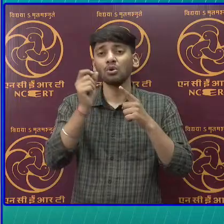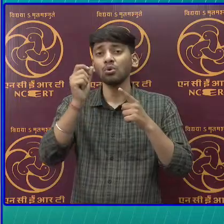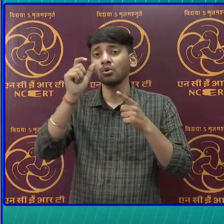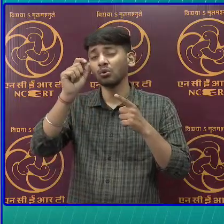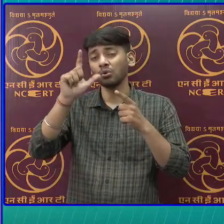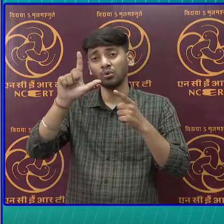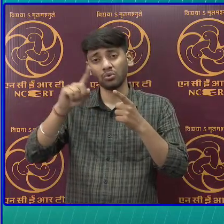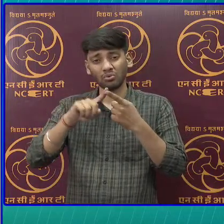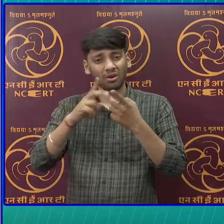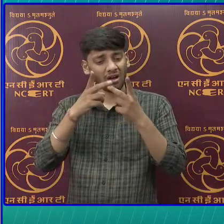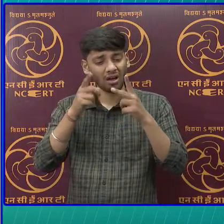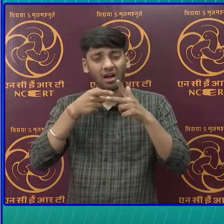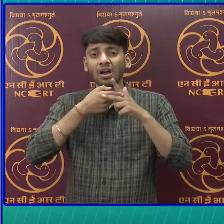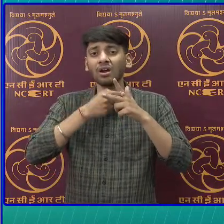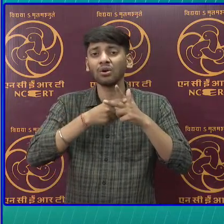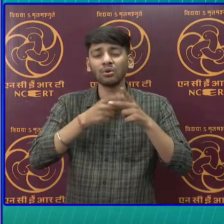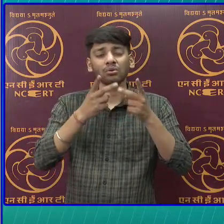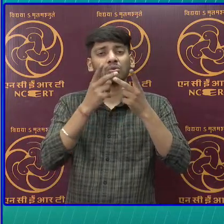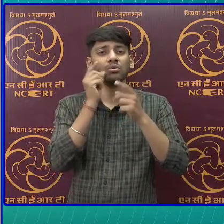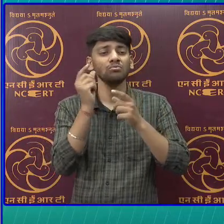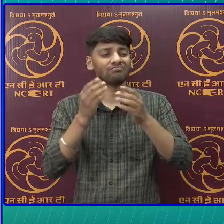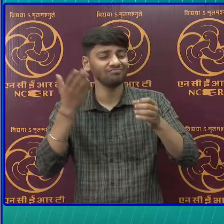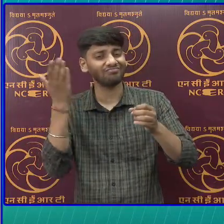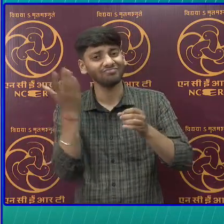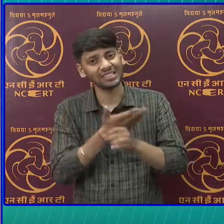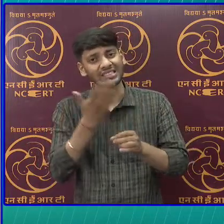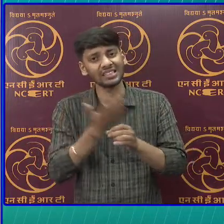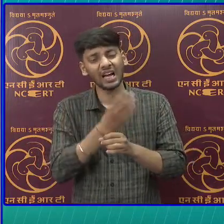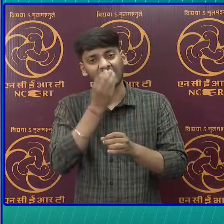tree within an hour even. But